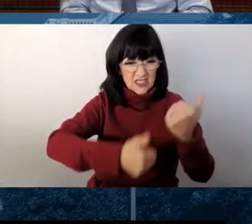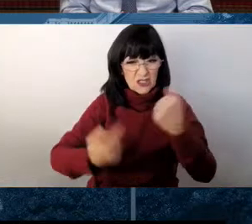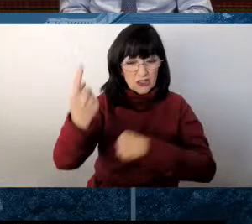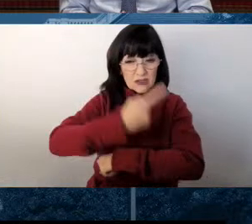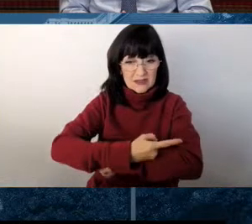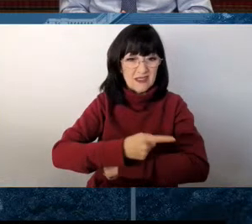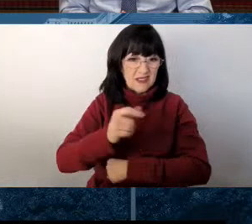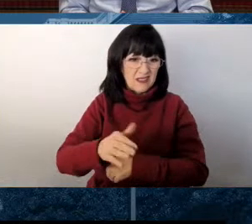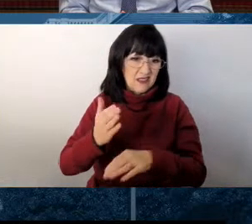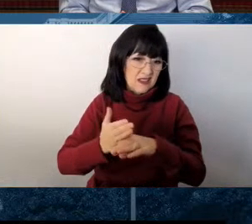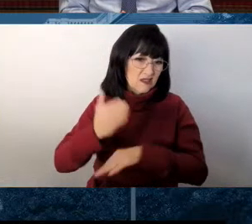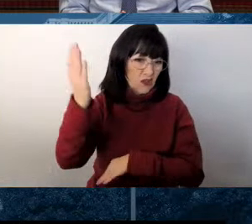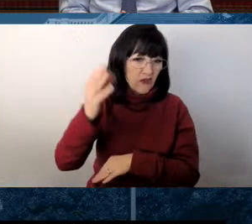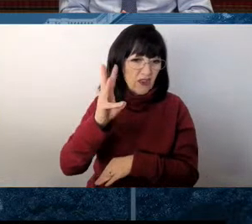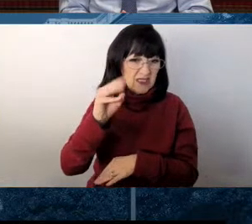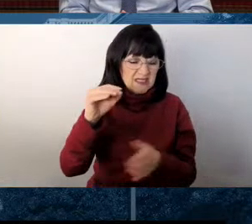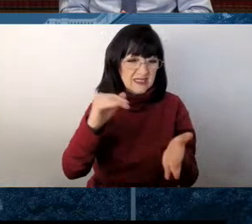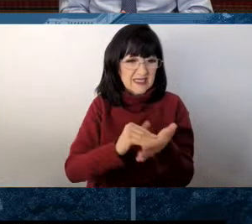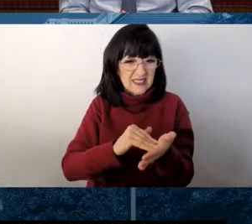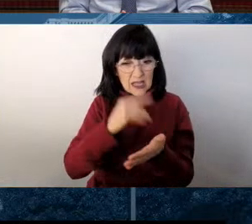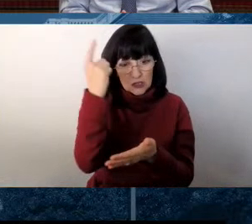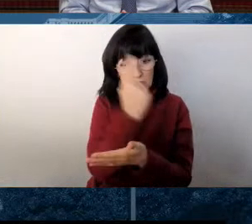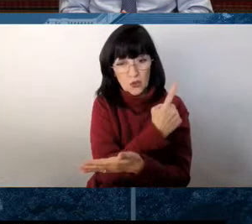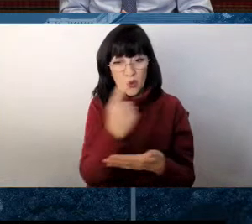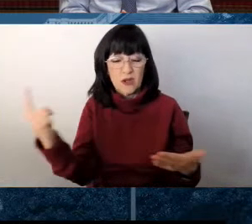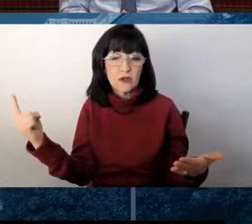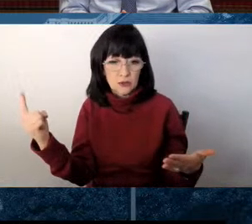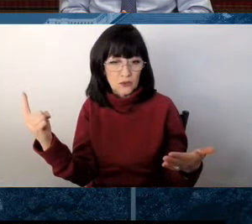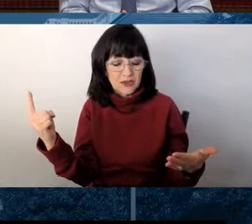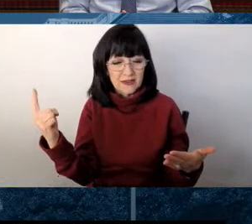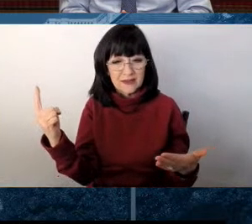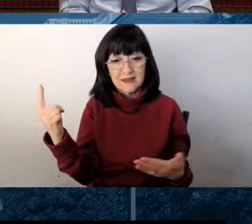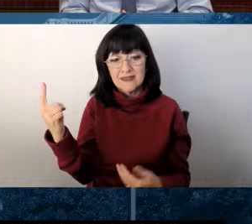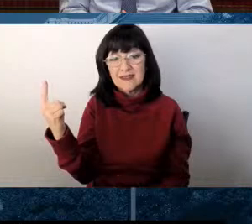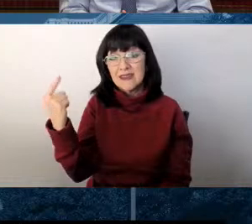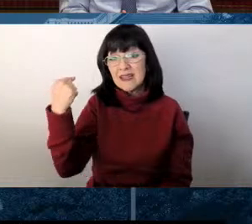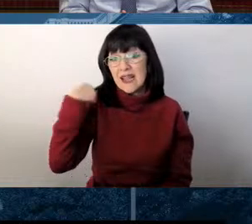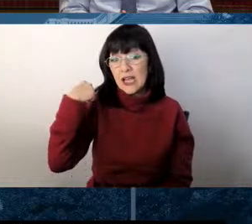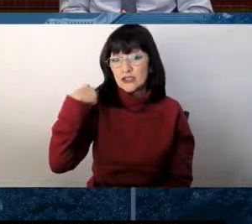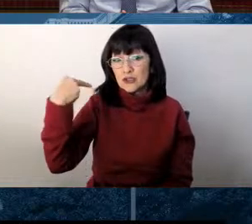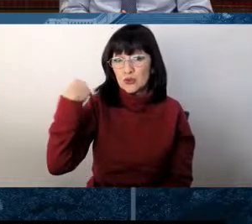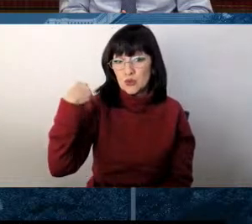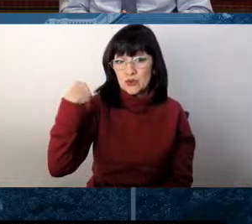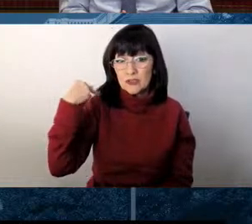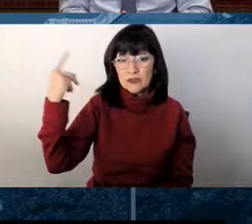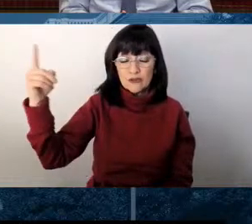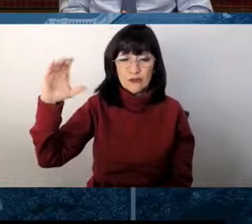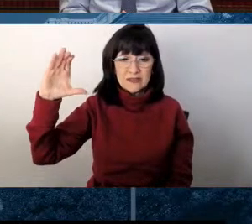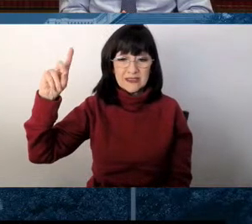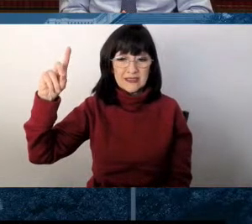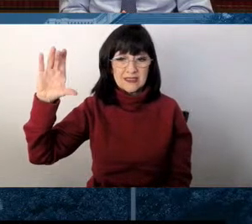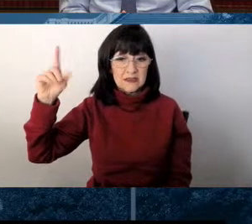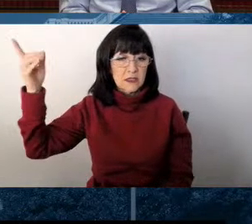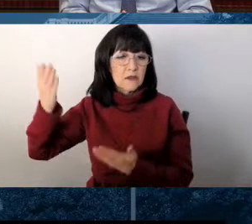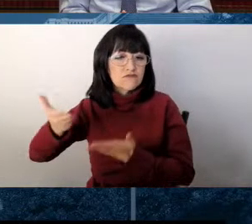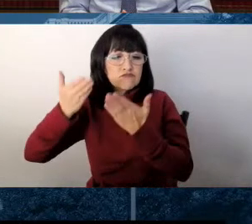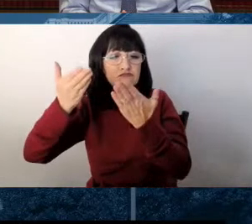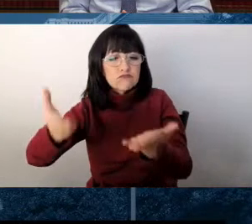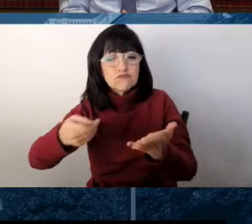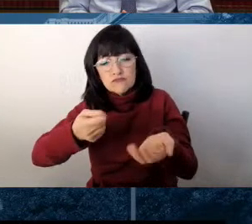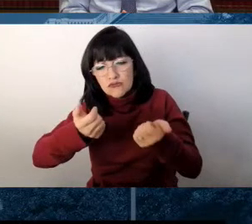in excess of the estimate the CDC made back 2 years ago that we would need to test